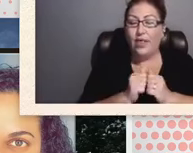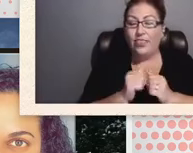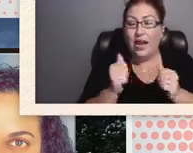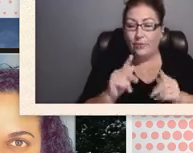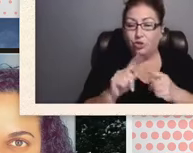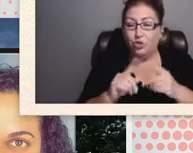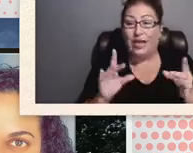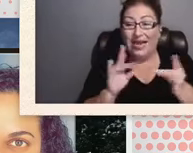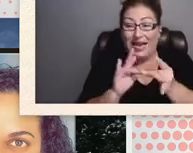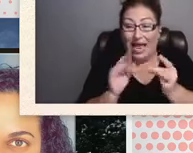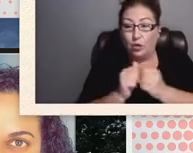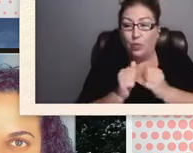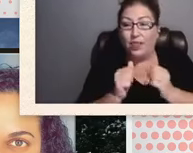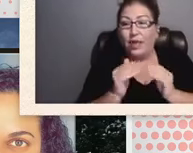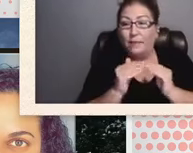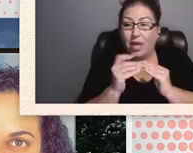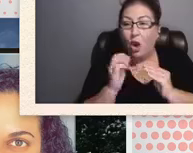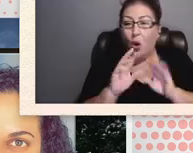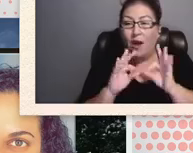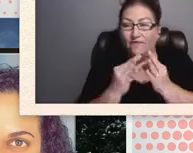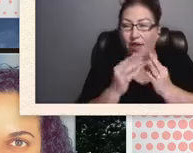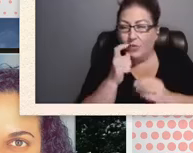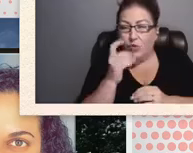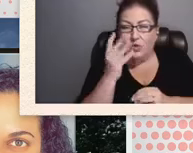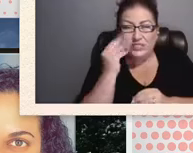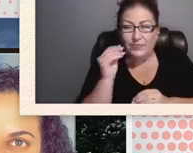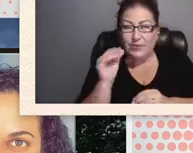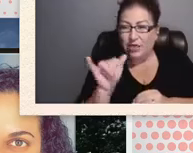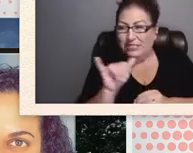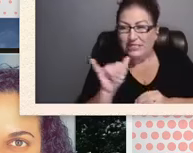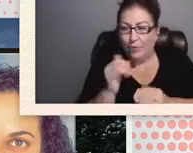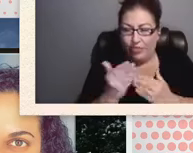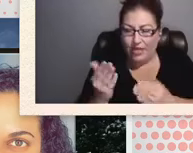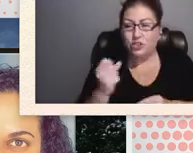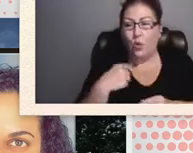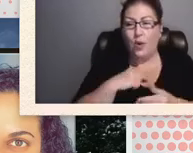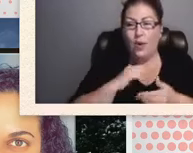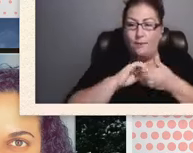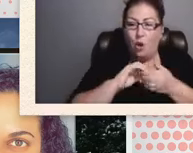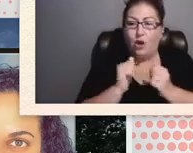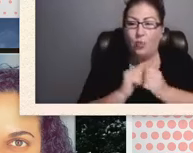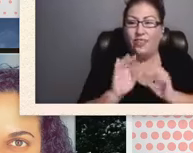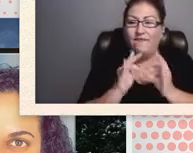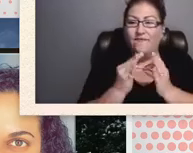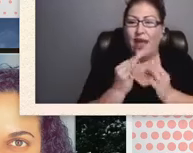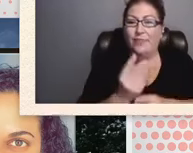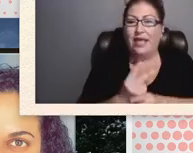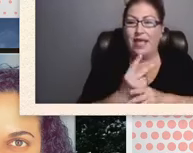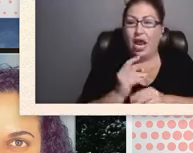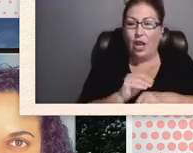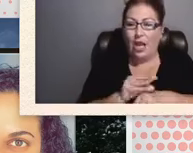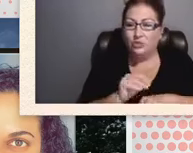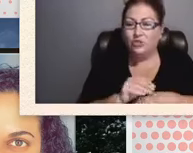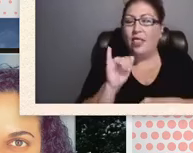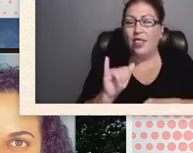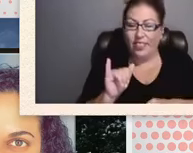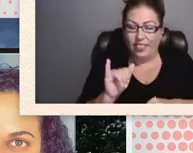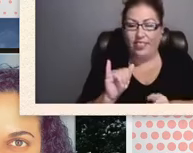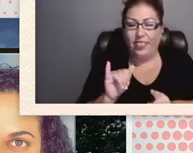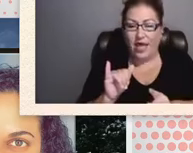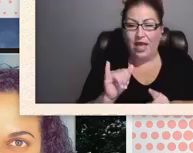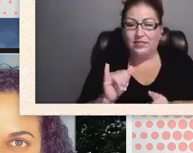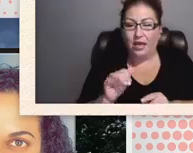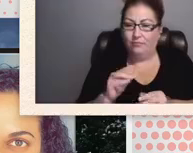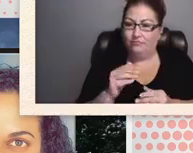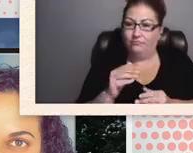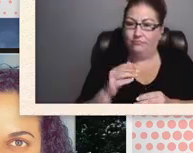or a family experiencing a similar journey. So we partnered with our Family Care Councils, which is a group of governor-appointed volunteers who serve